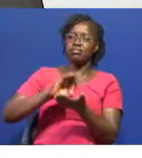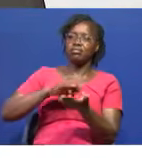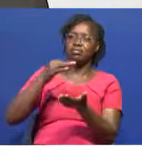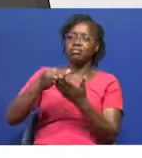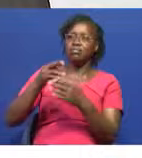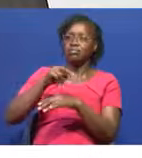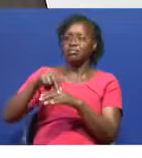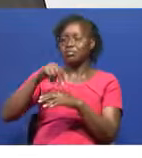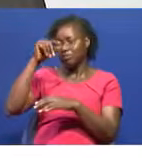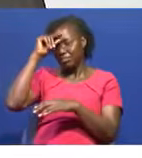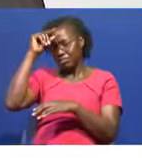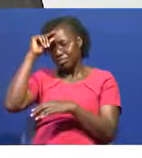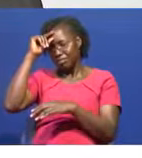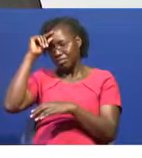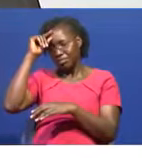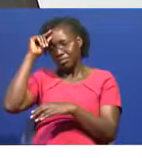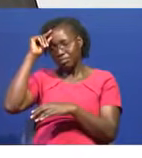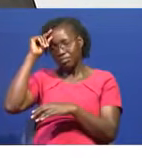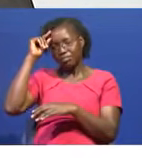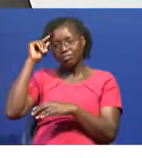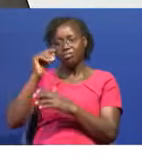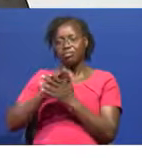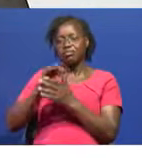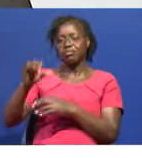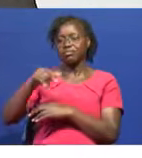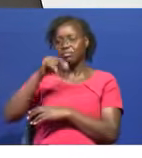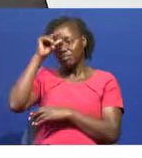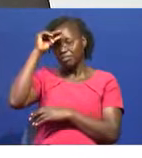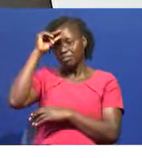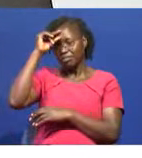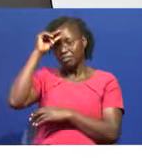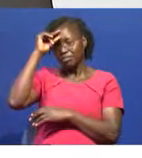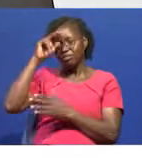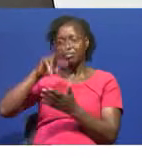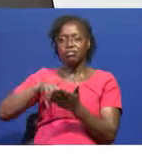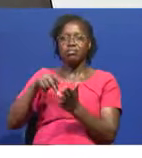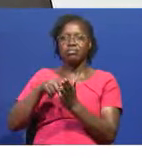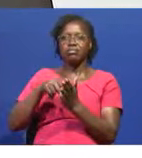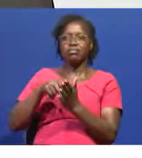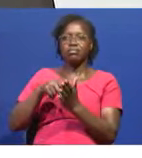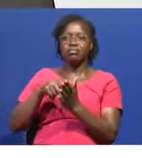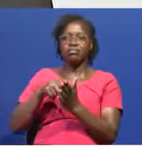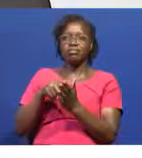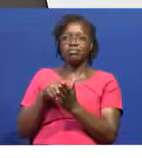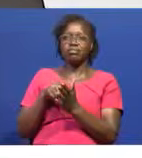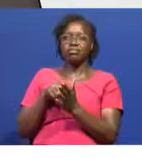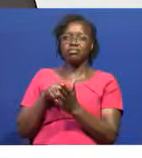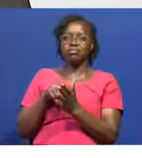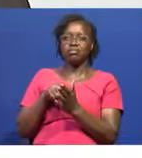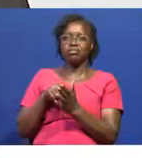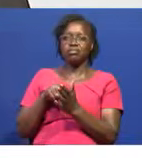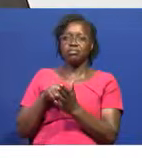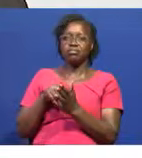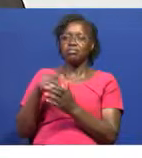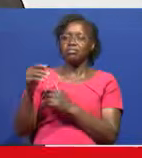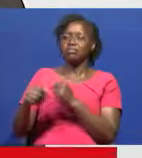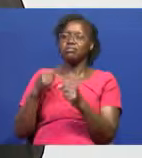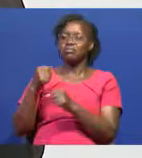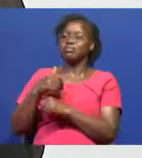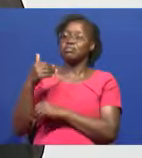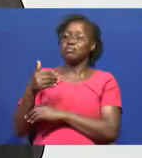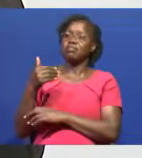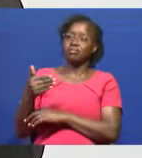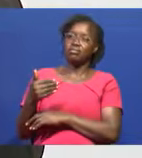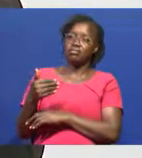the national government, to the county government. That means there is this every year an annual